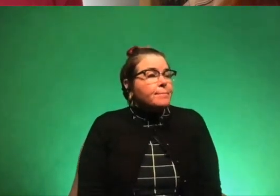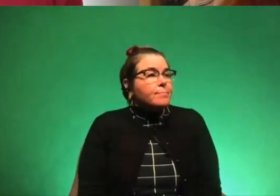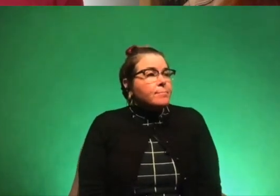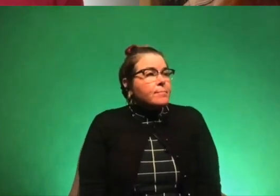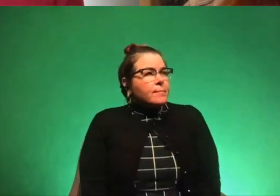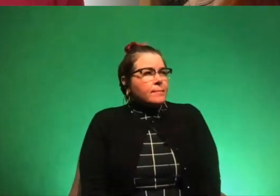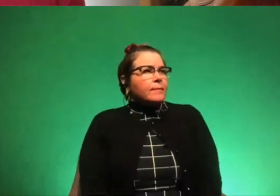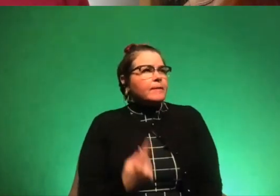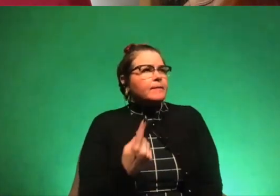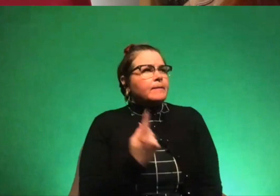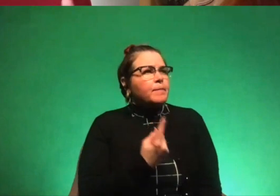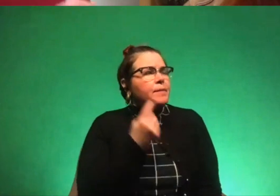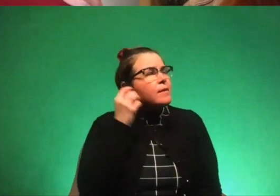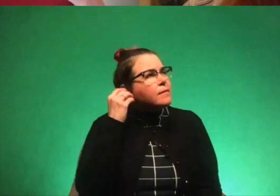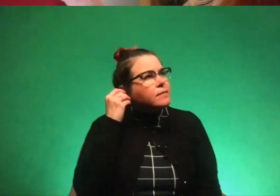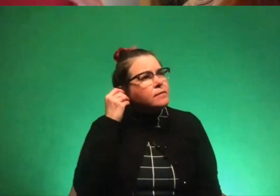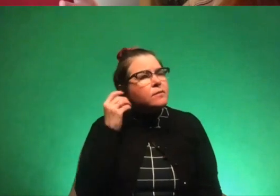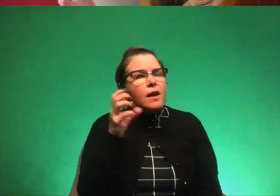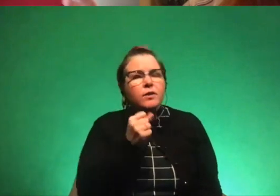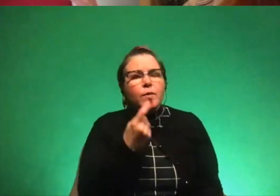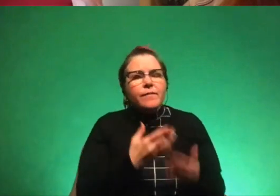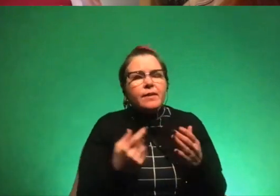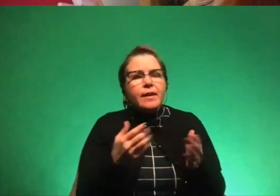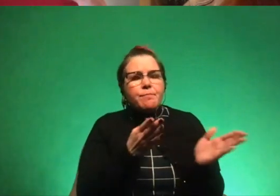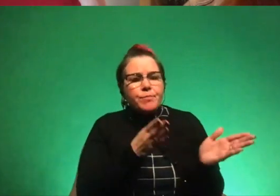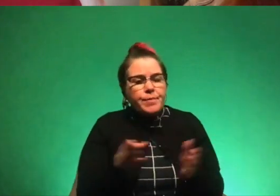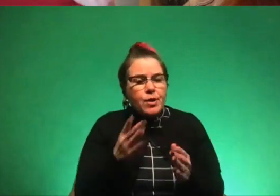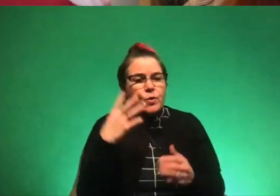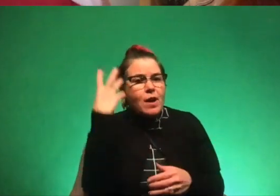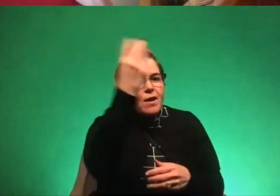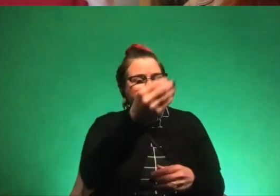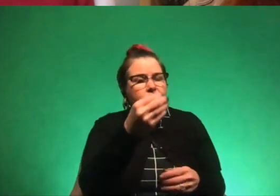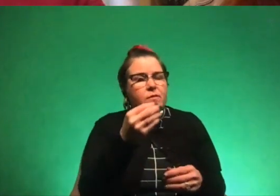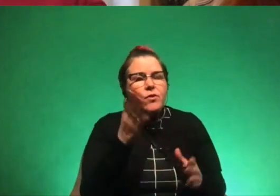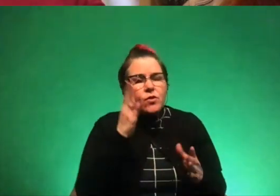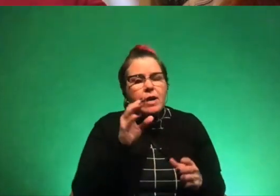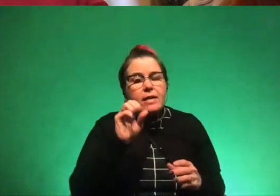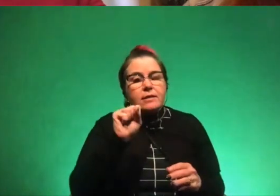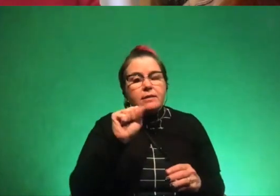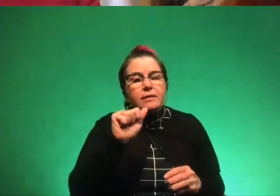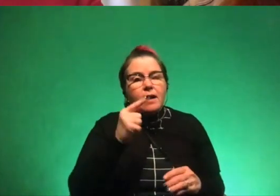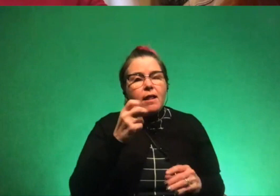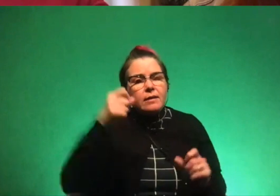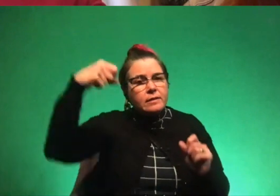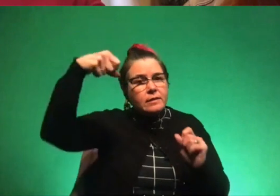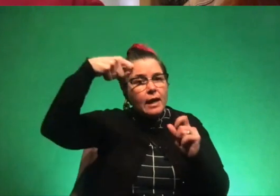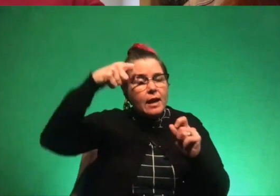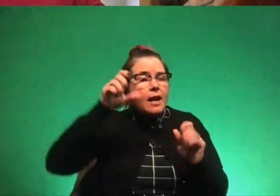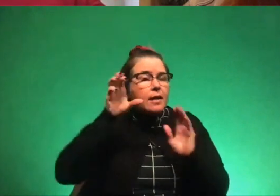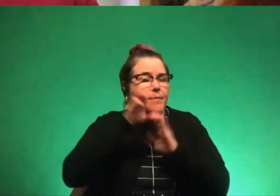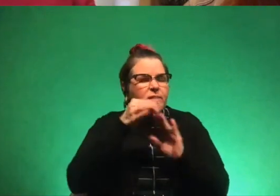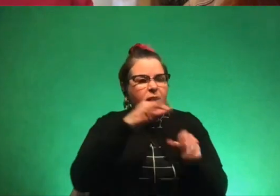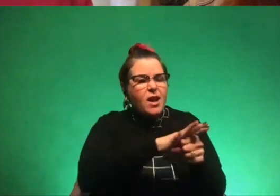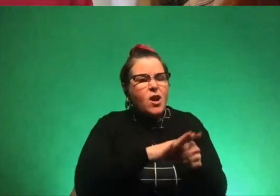something that, I guess, so one of the things that in like preparing to go out, we've got really great satellite images of this area, and they're quite